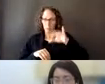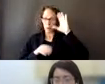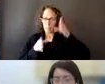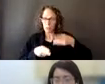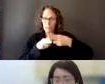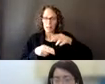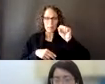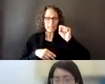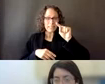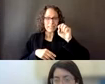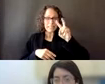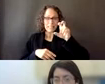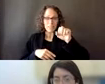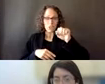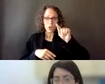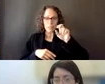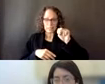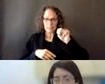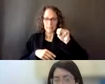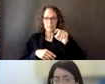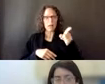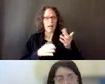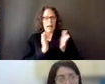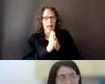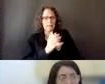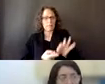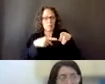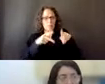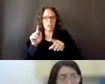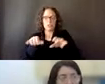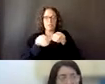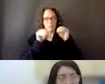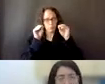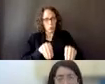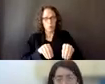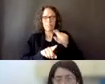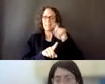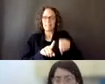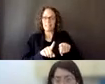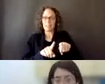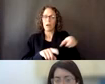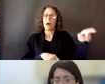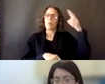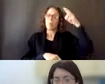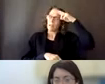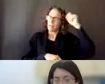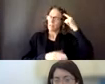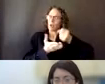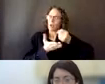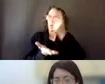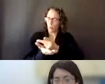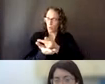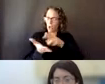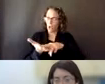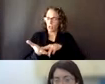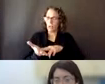was approved in 1823 by the Mexican government. When the contract was approved, it did